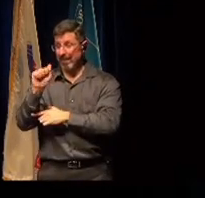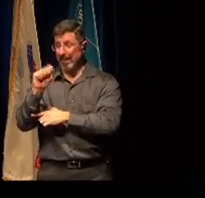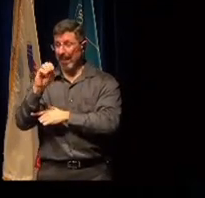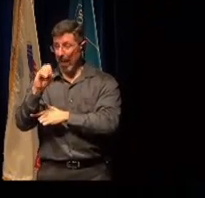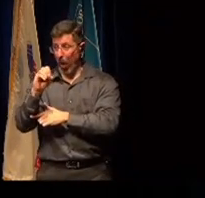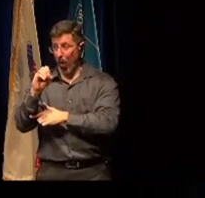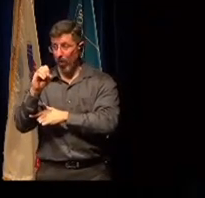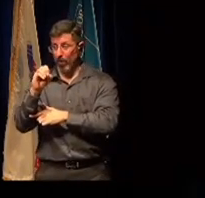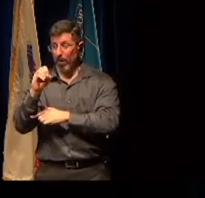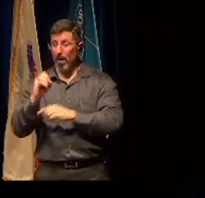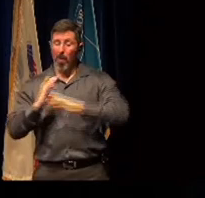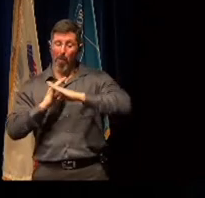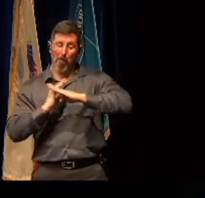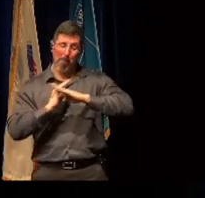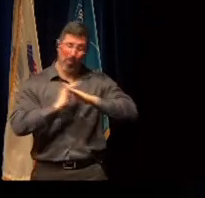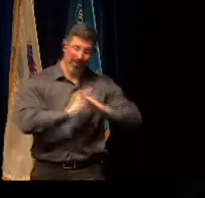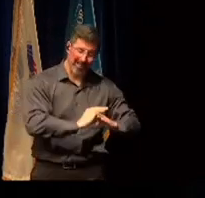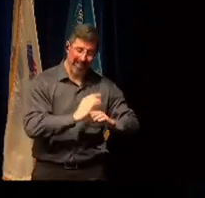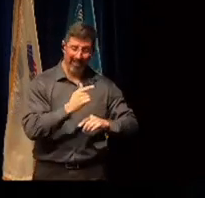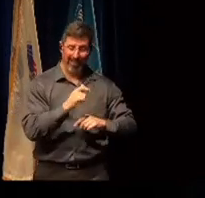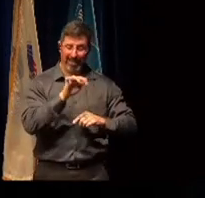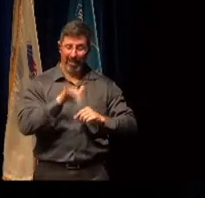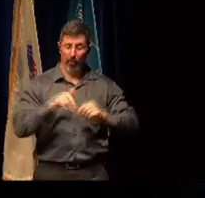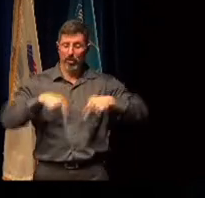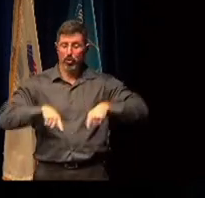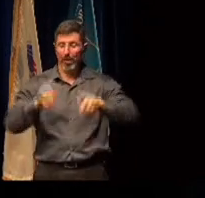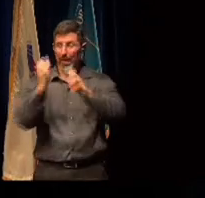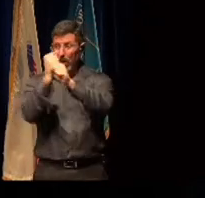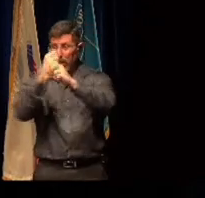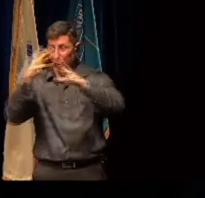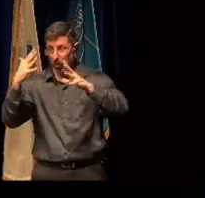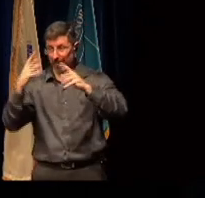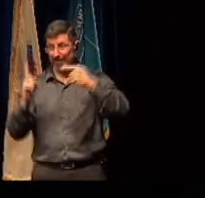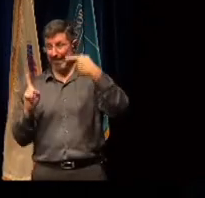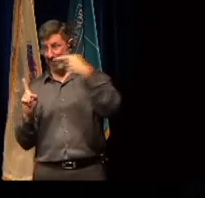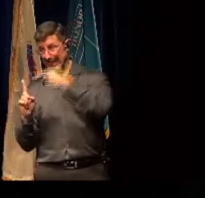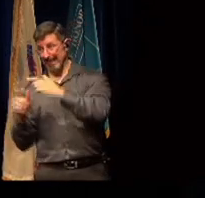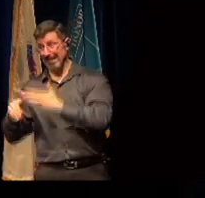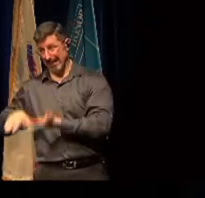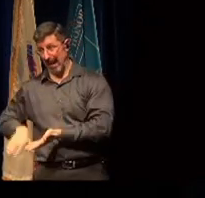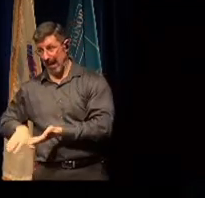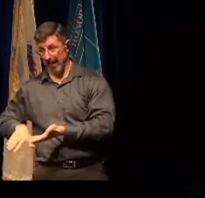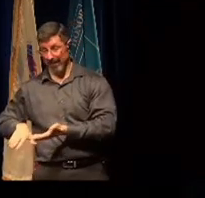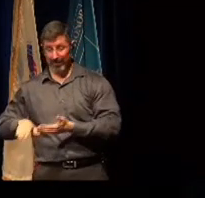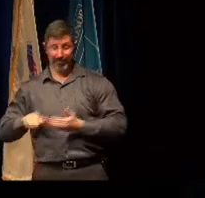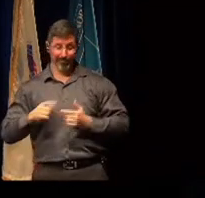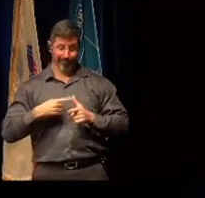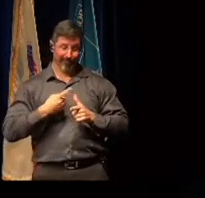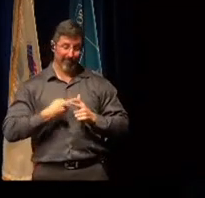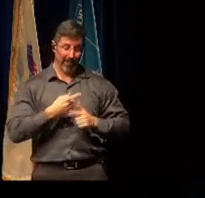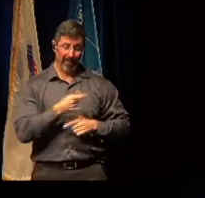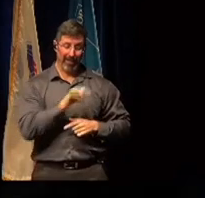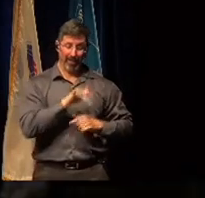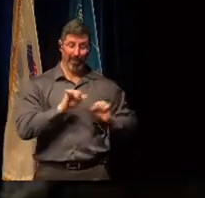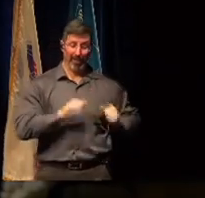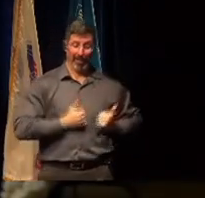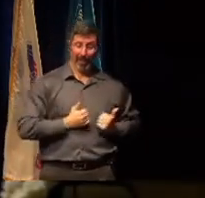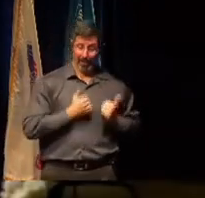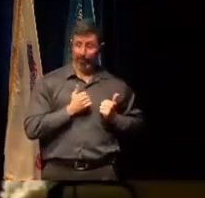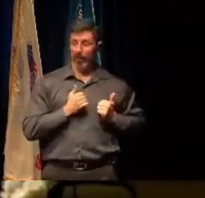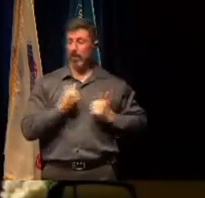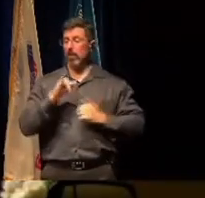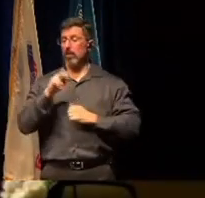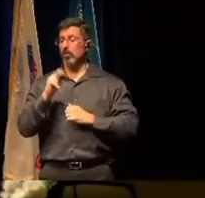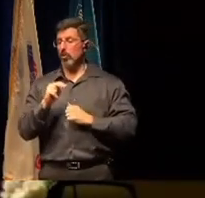took his own life but saved Gary's. John 15, verse 3 says, "Greater love has no one than